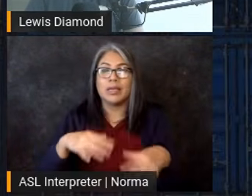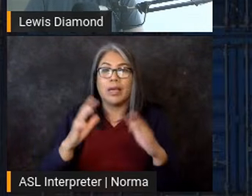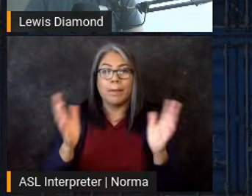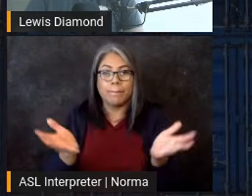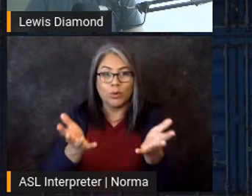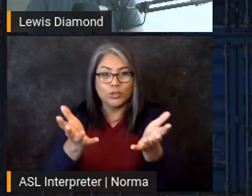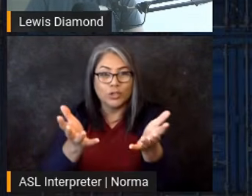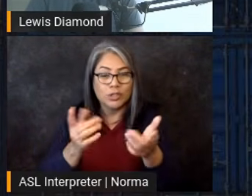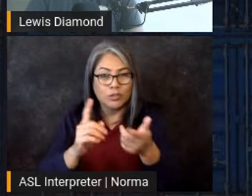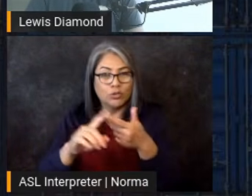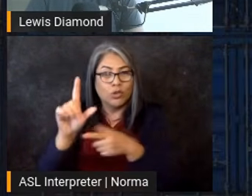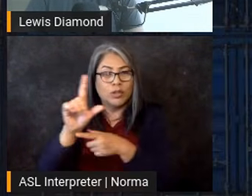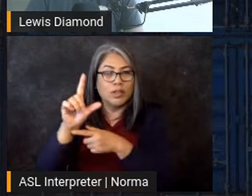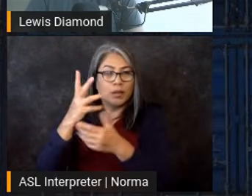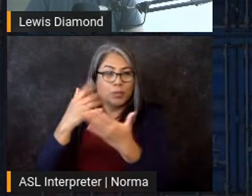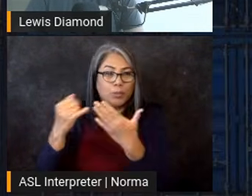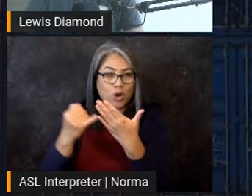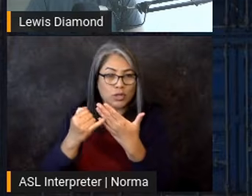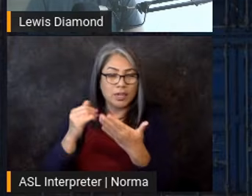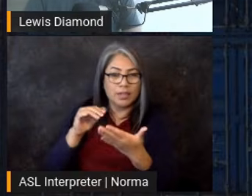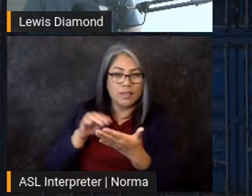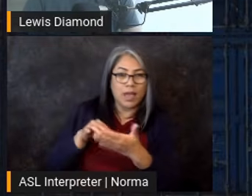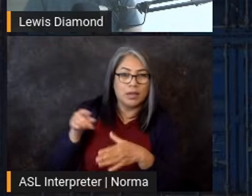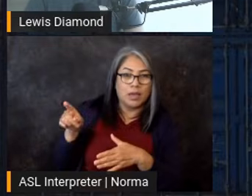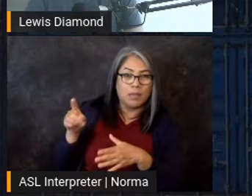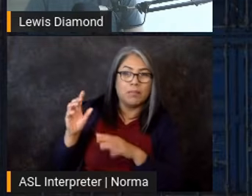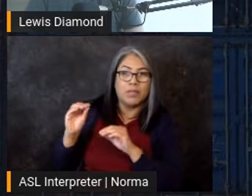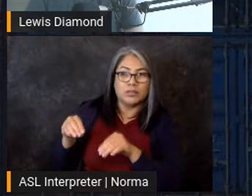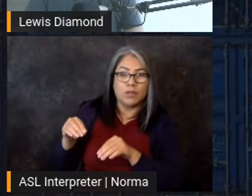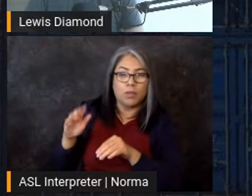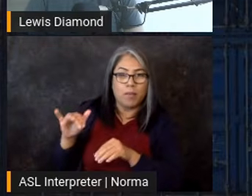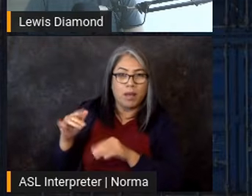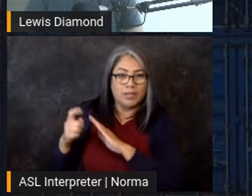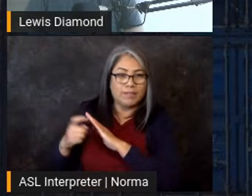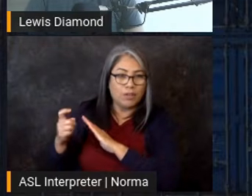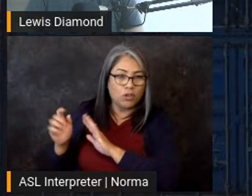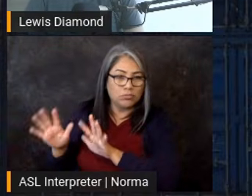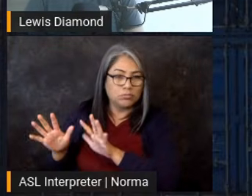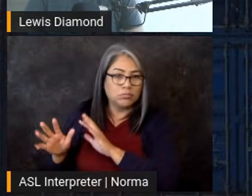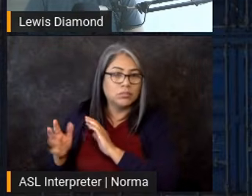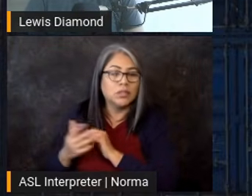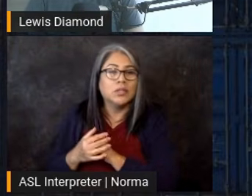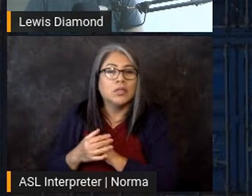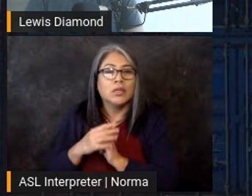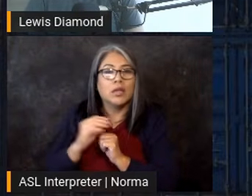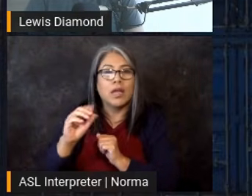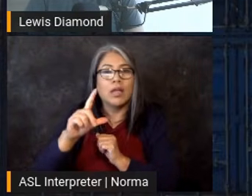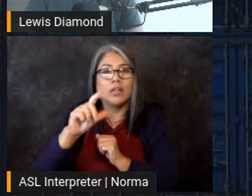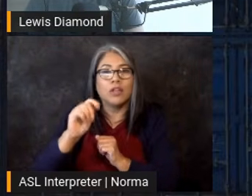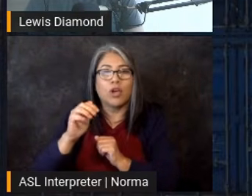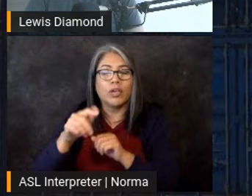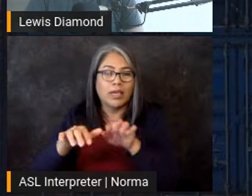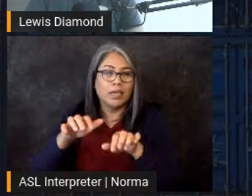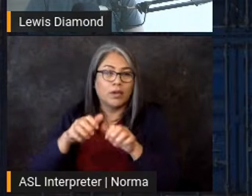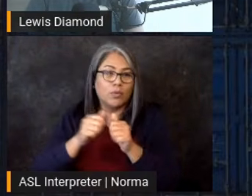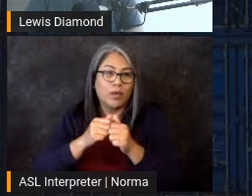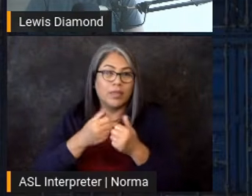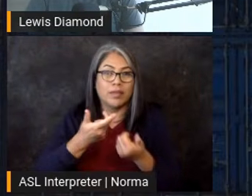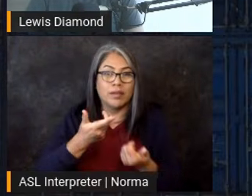library project that came installed by default. And logging in with the admin